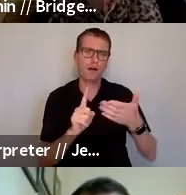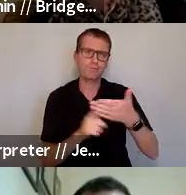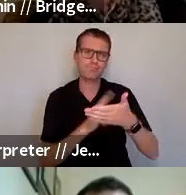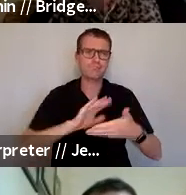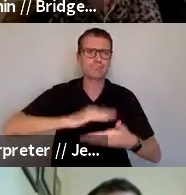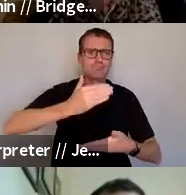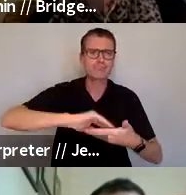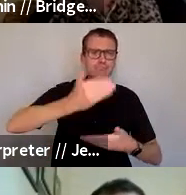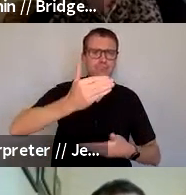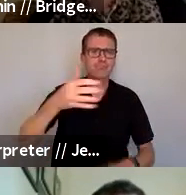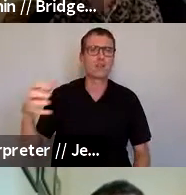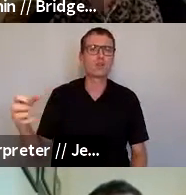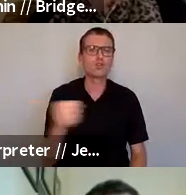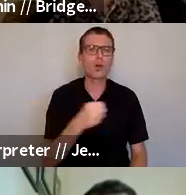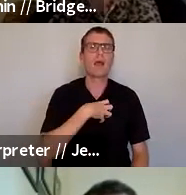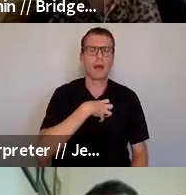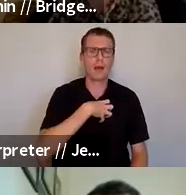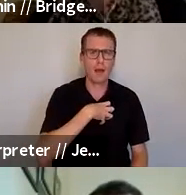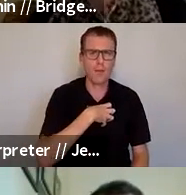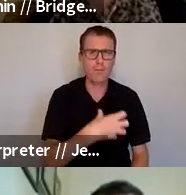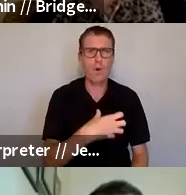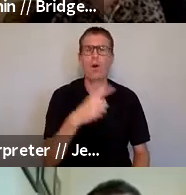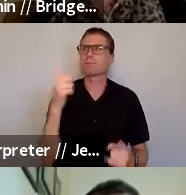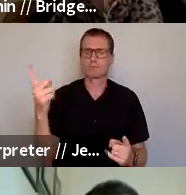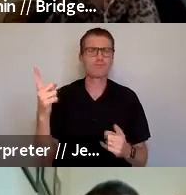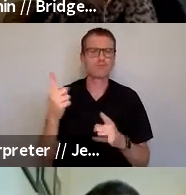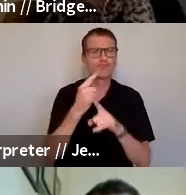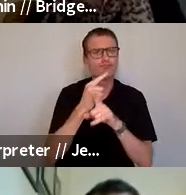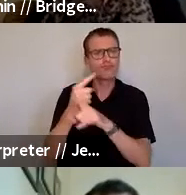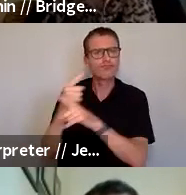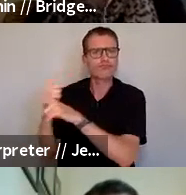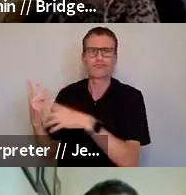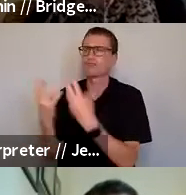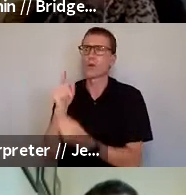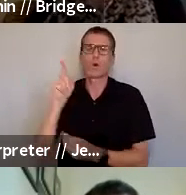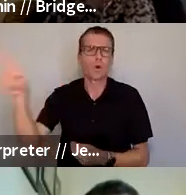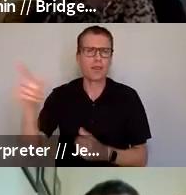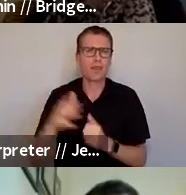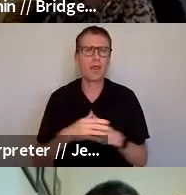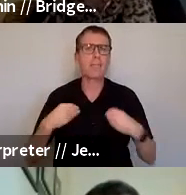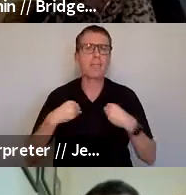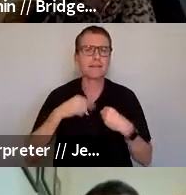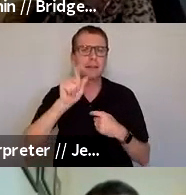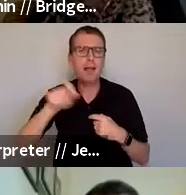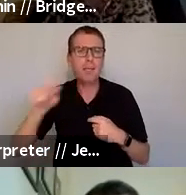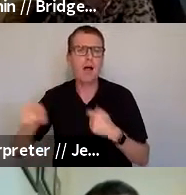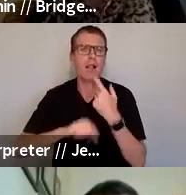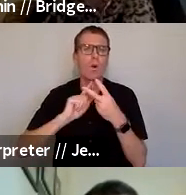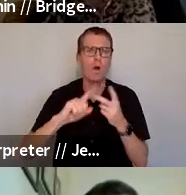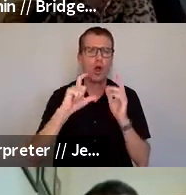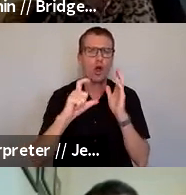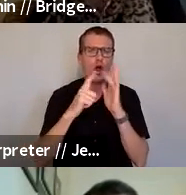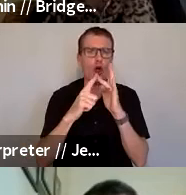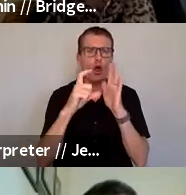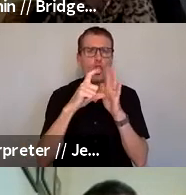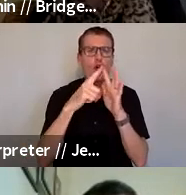and coders and people in the digital world to create artworks in this space. But all of